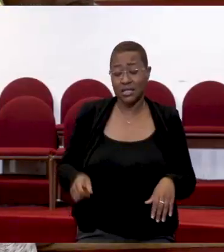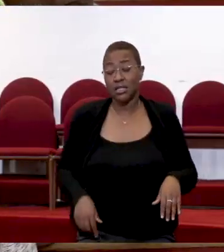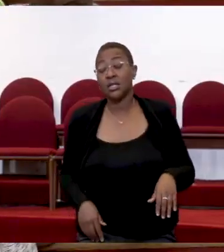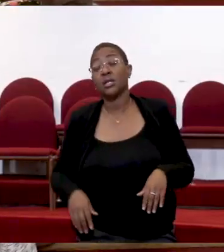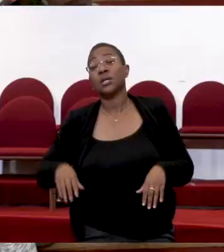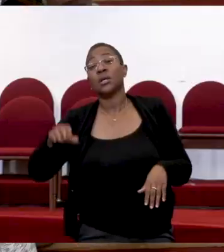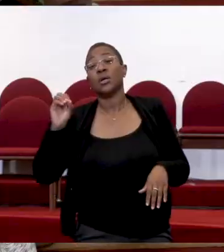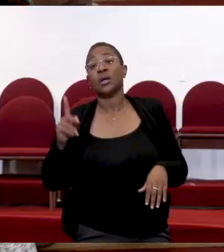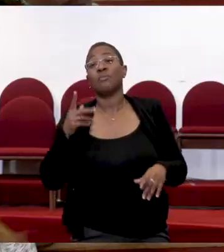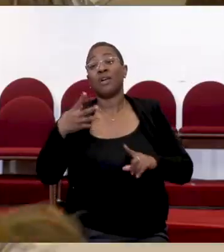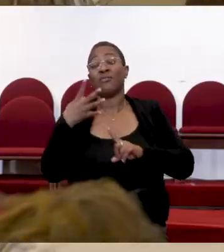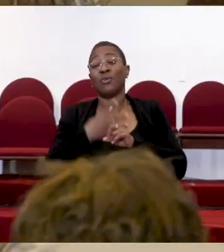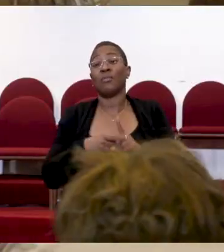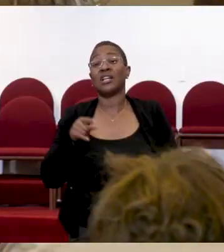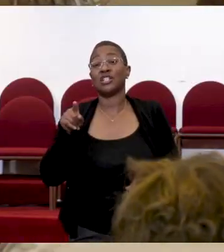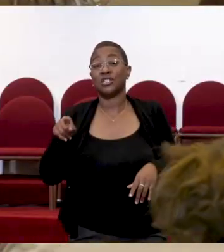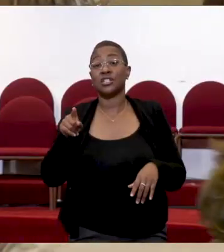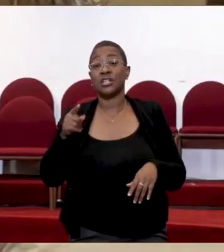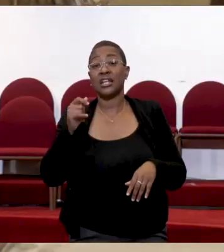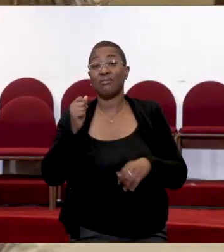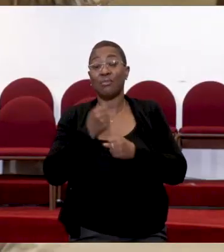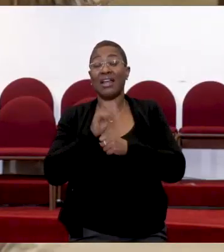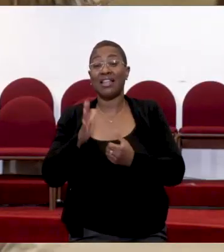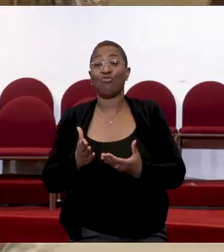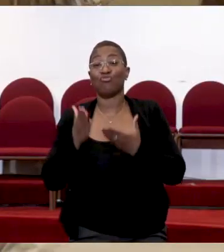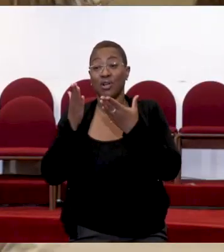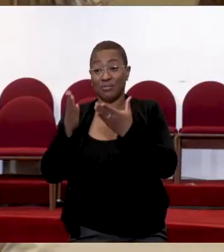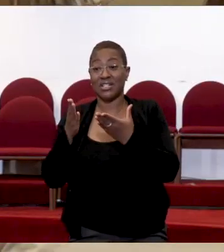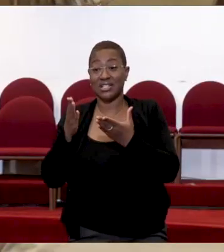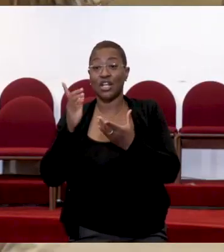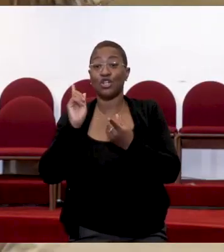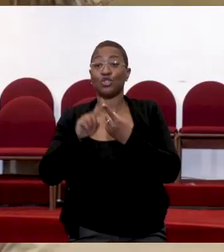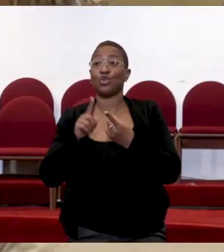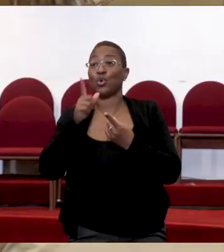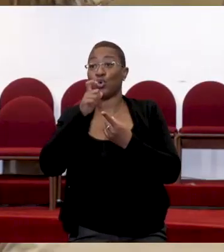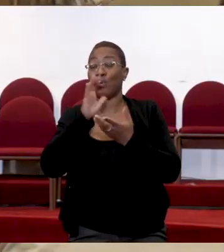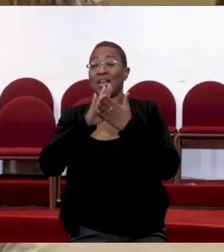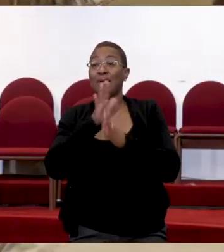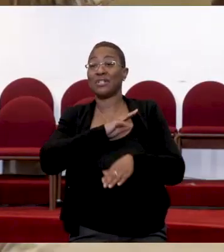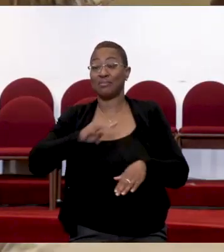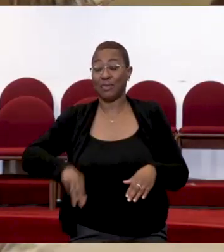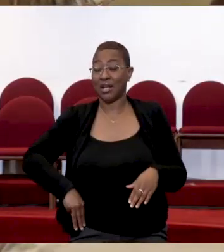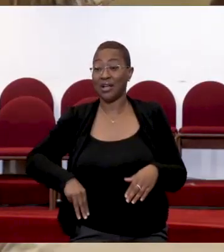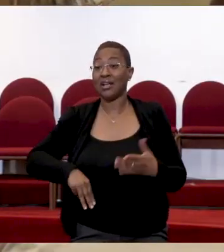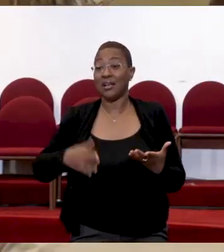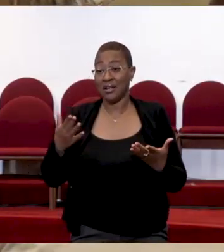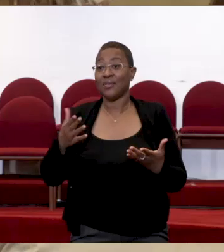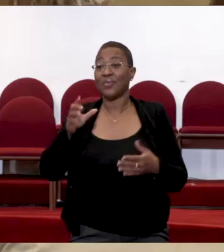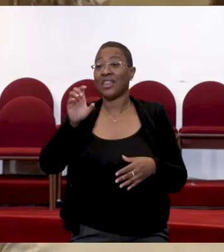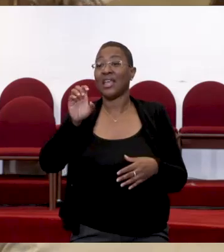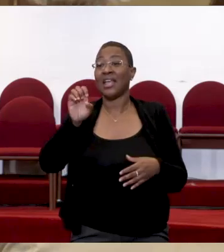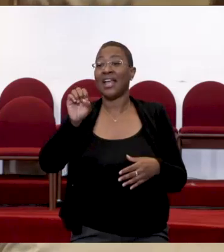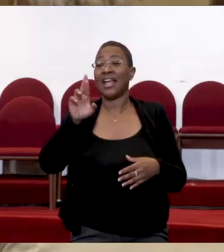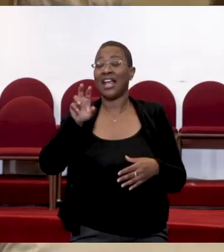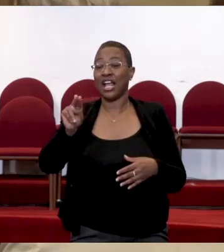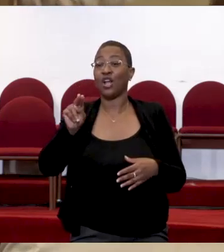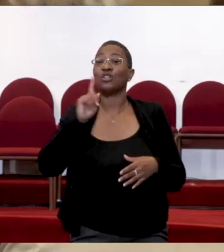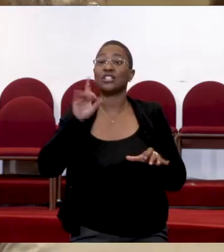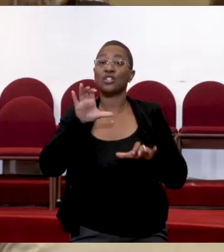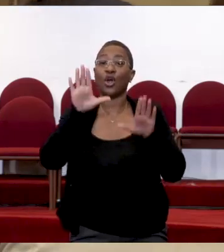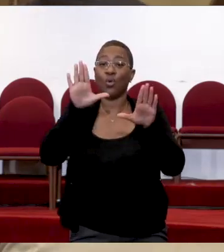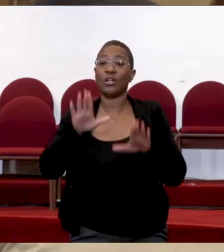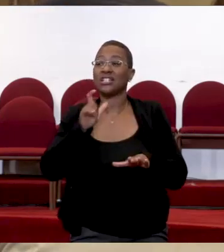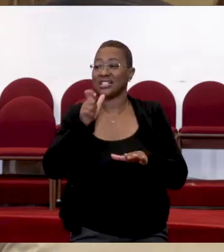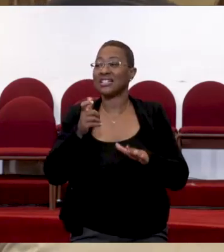in about 4 months, you can make that recommendation to my successor. And of course, Erin Harris did so well, she's now running the